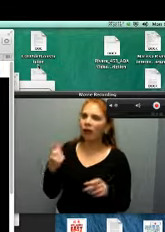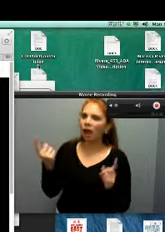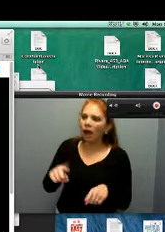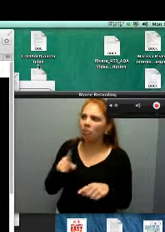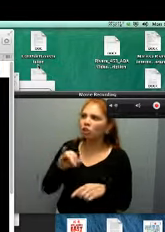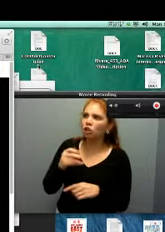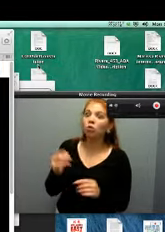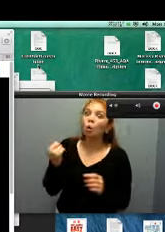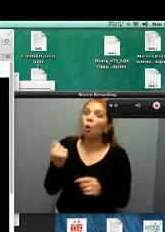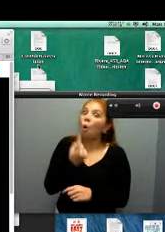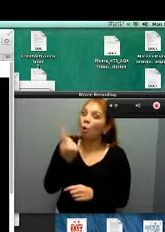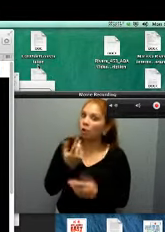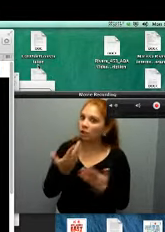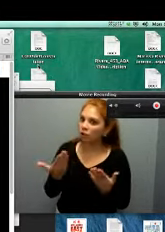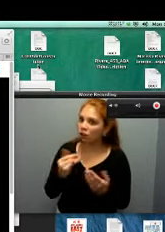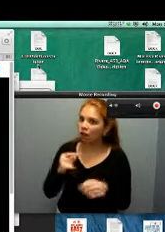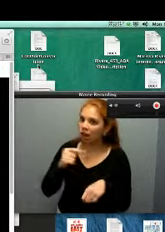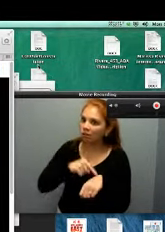here on time.